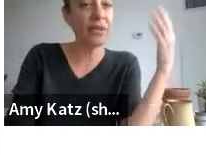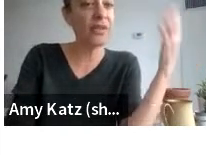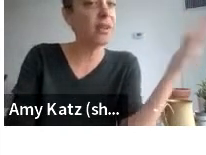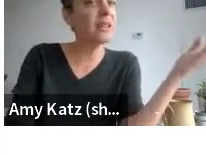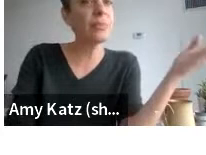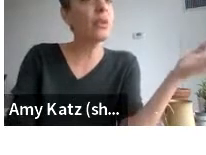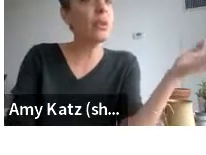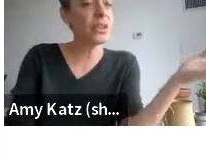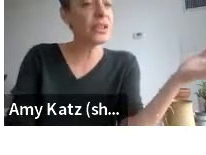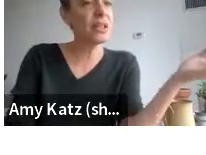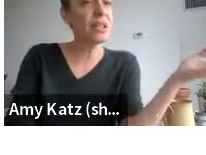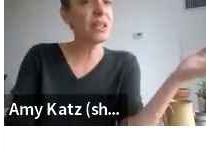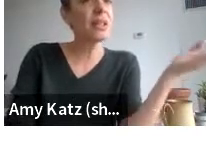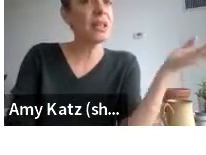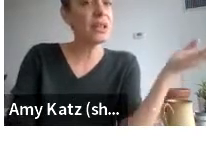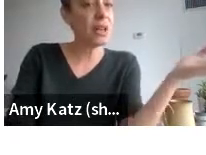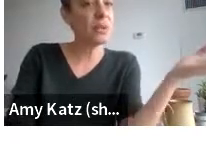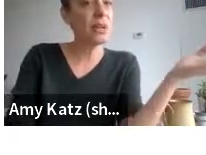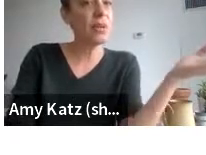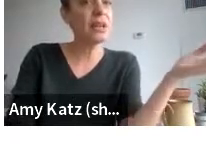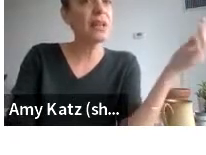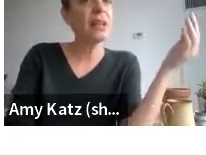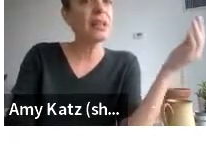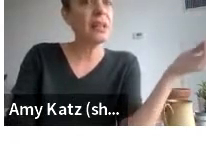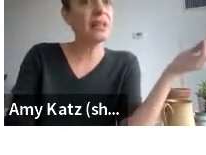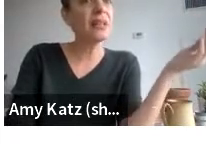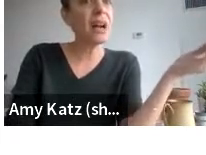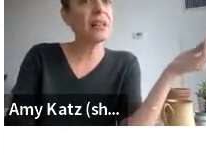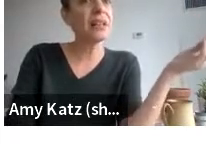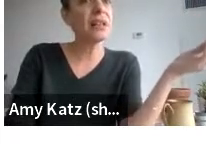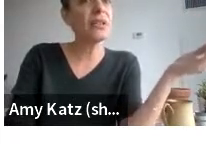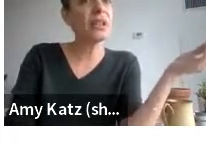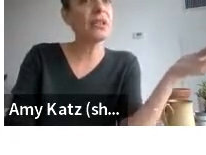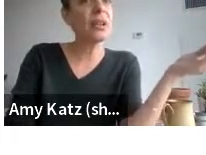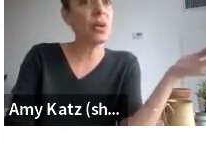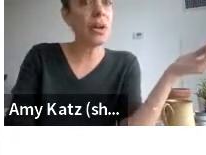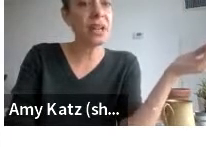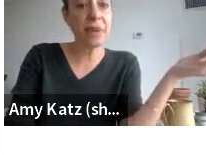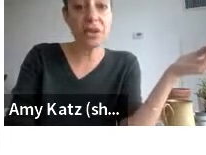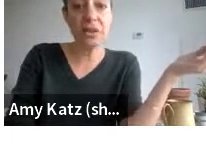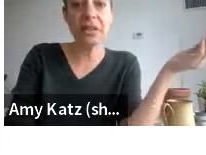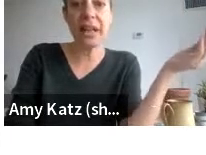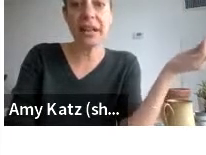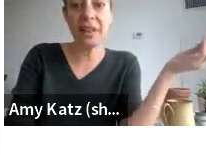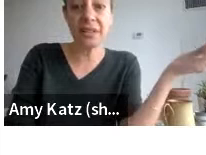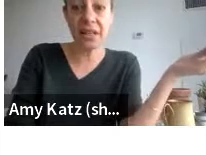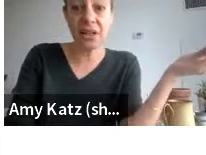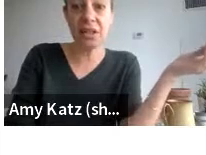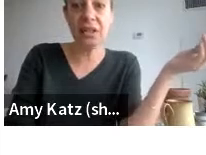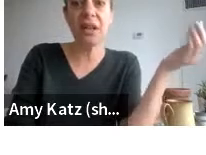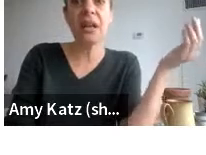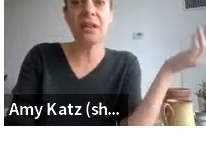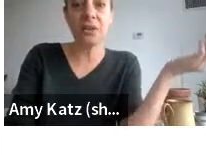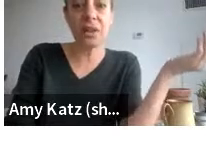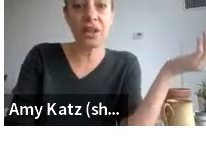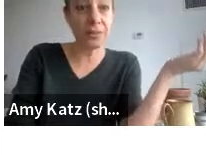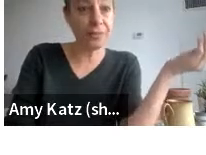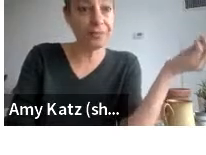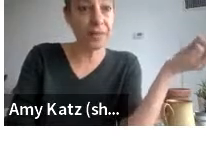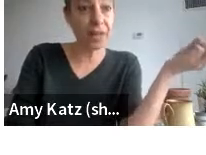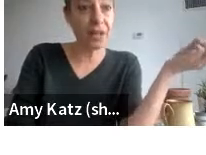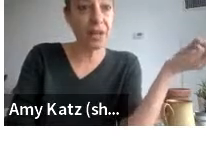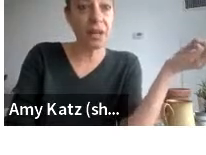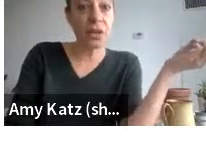So we had a very simple question in 2021, does this guidance include indoor air quality measures like ventilation and